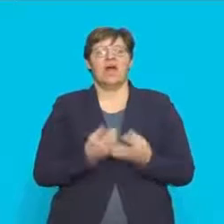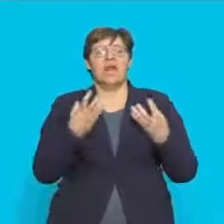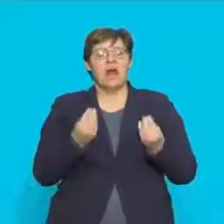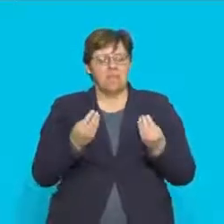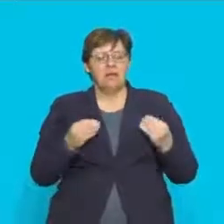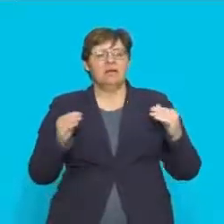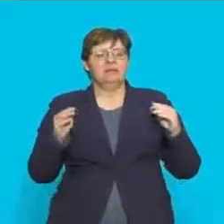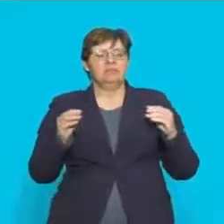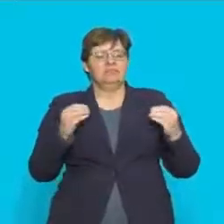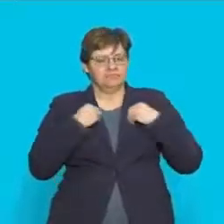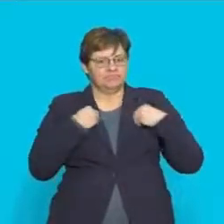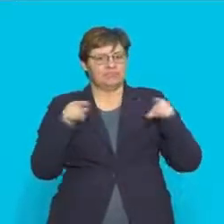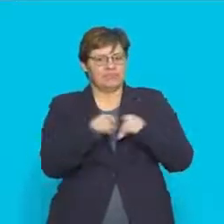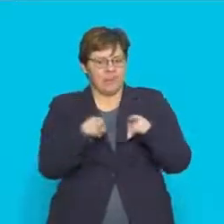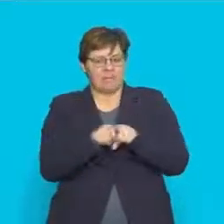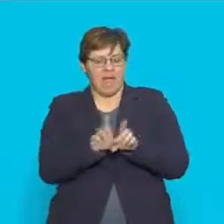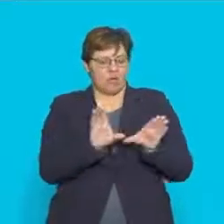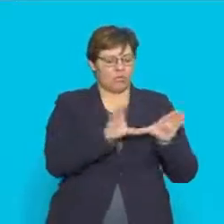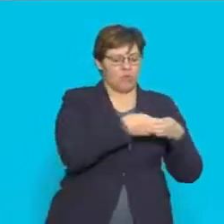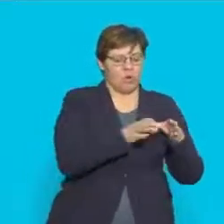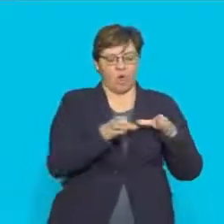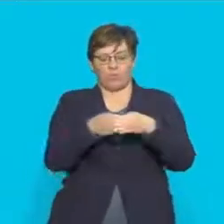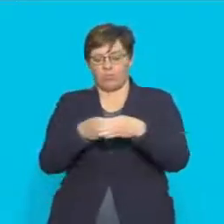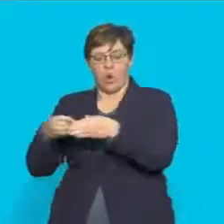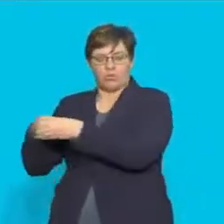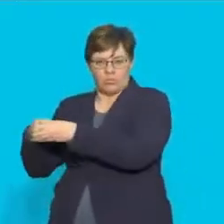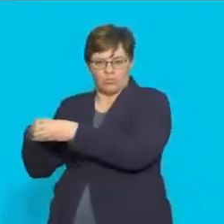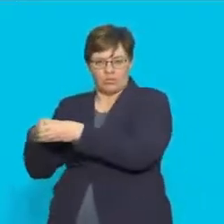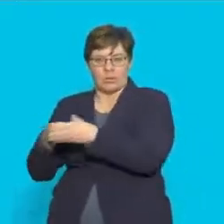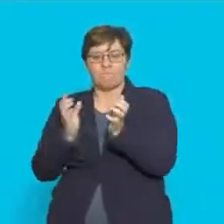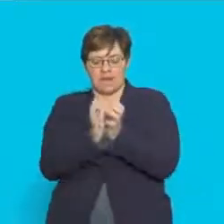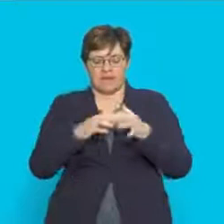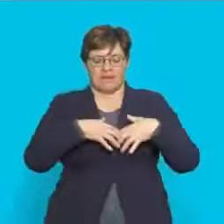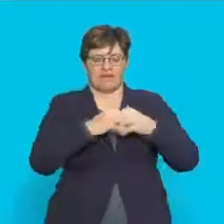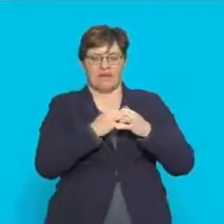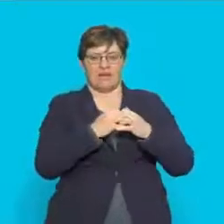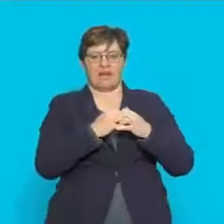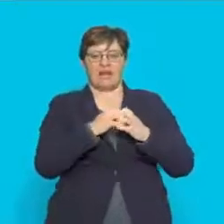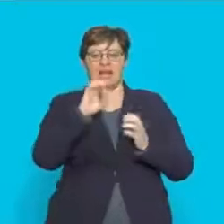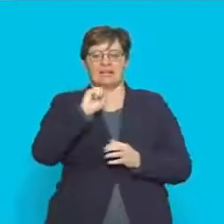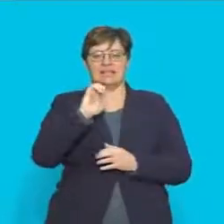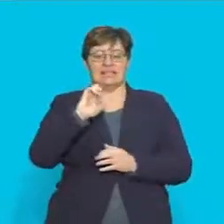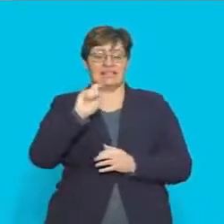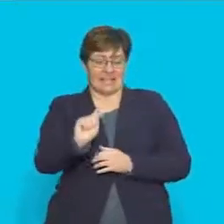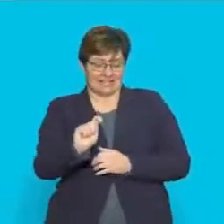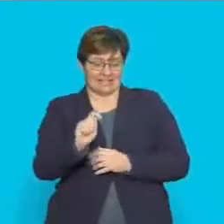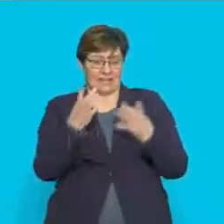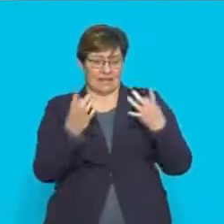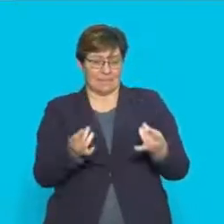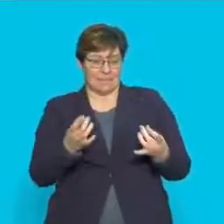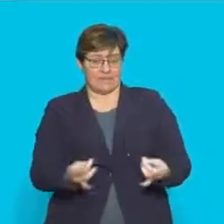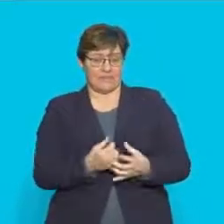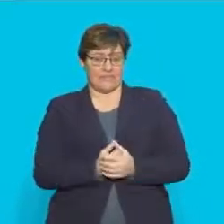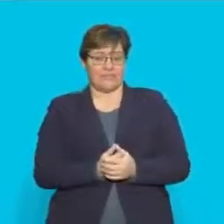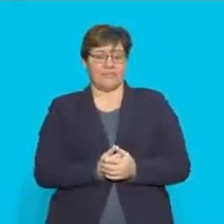properties can be arranged or grouped together to form a set. Now, the most important thing here will be